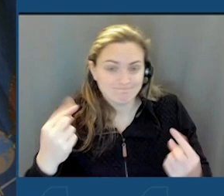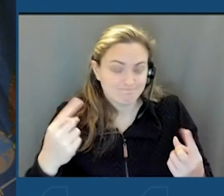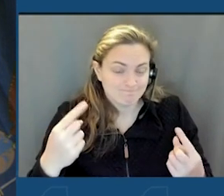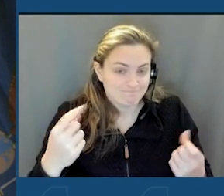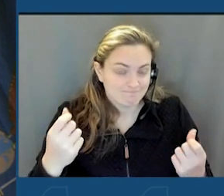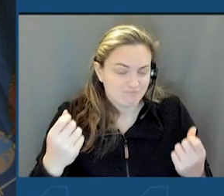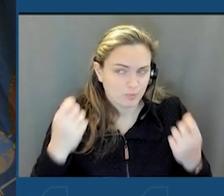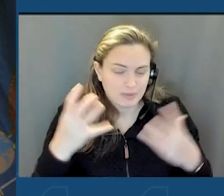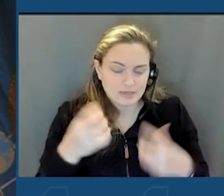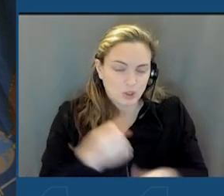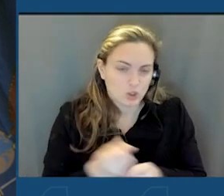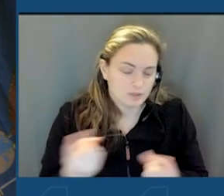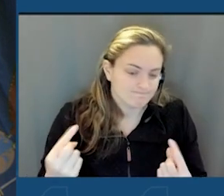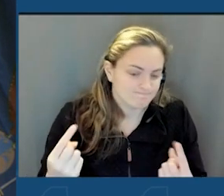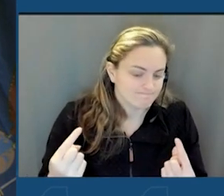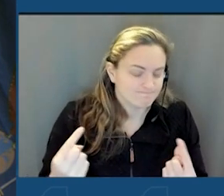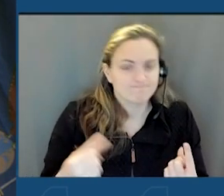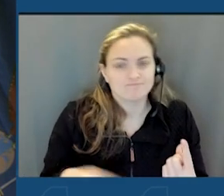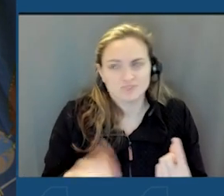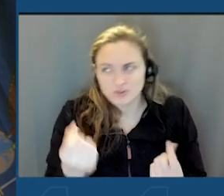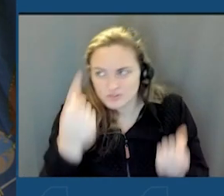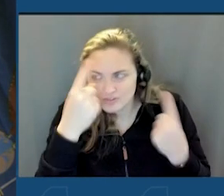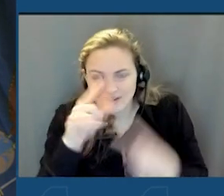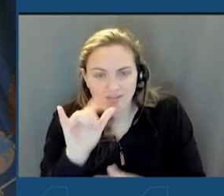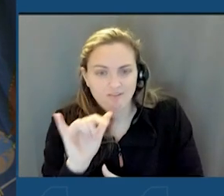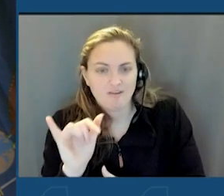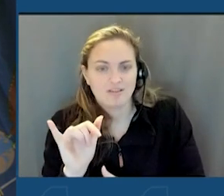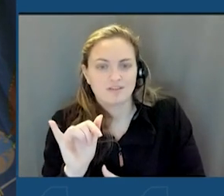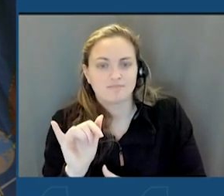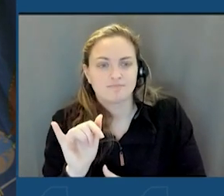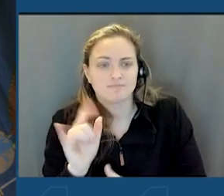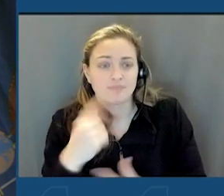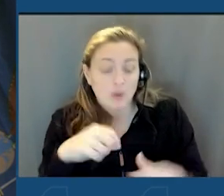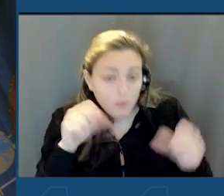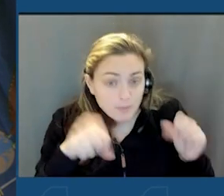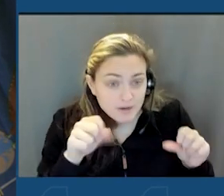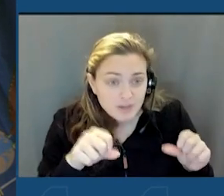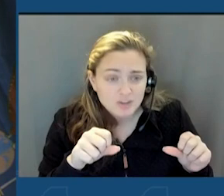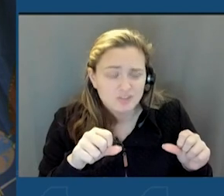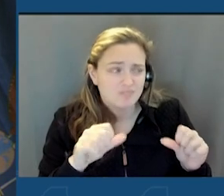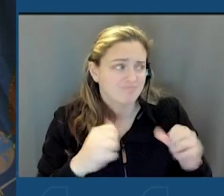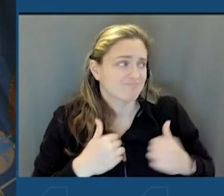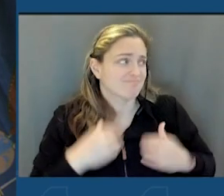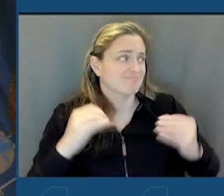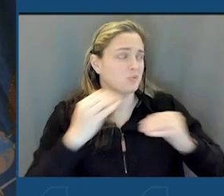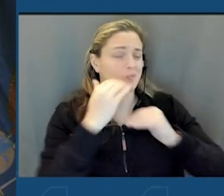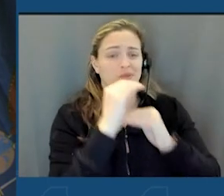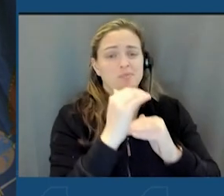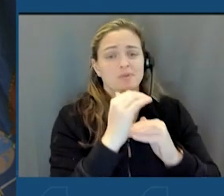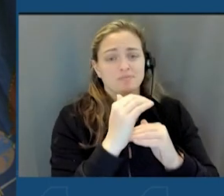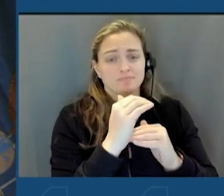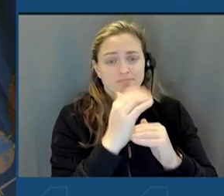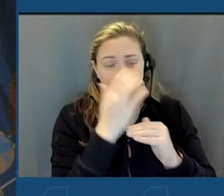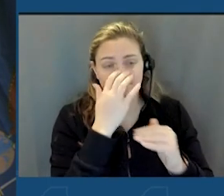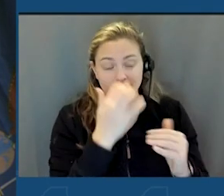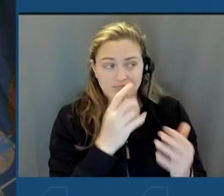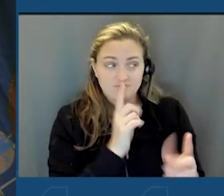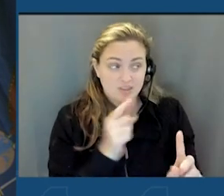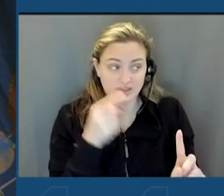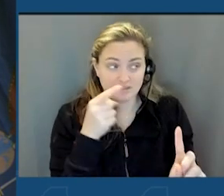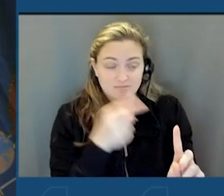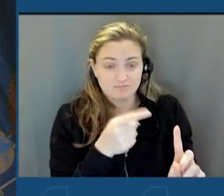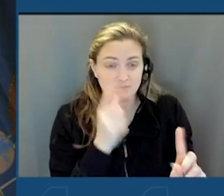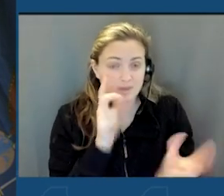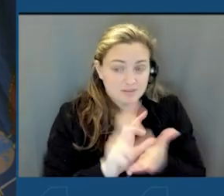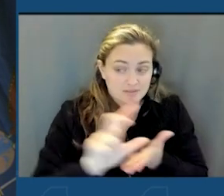years. She understands Long Island. Our potential is unlimited, and in large part, that's due to the